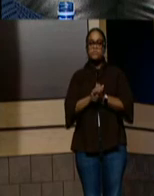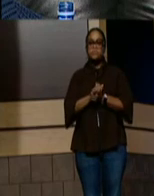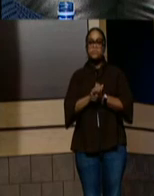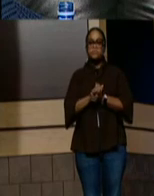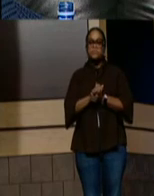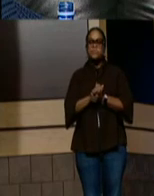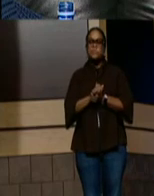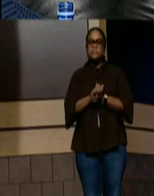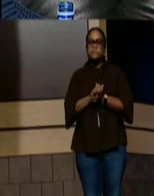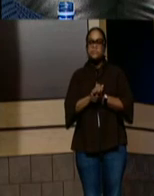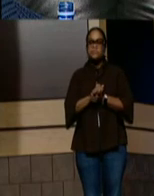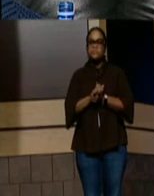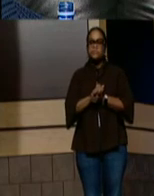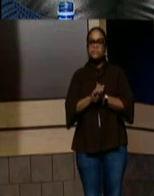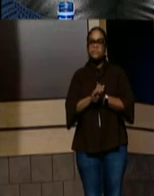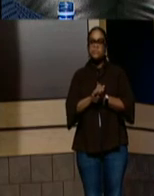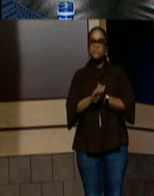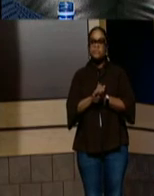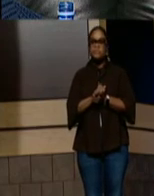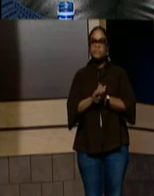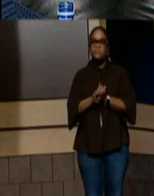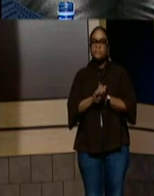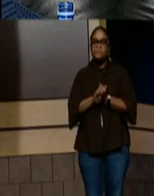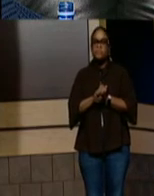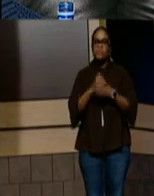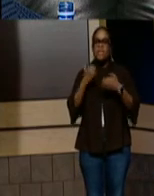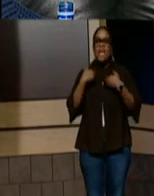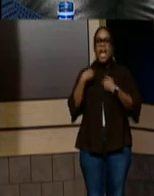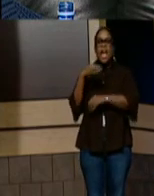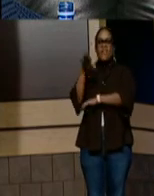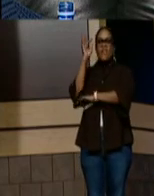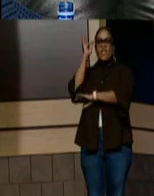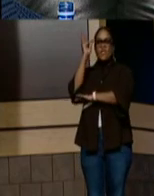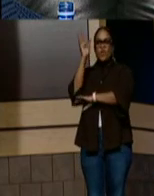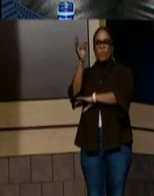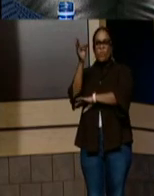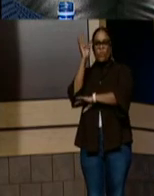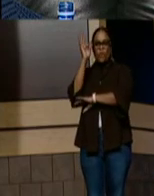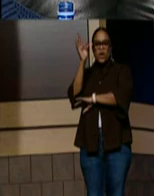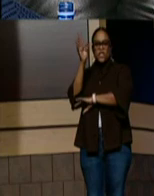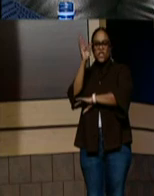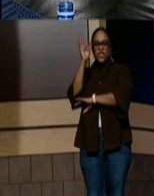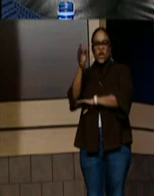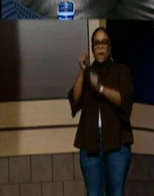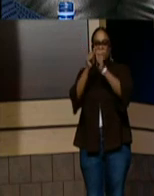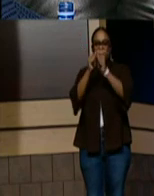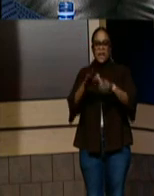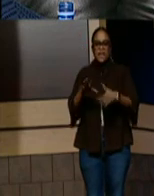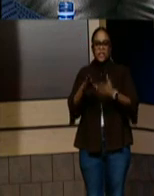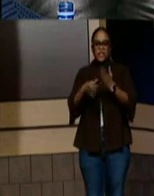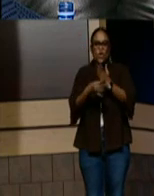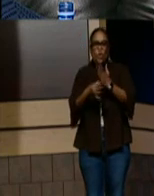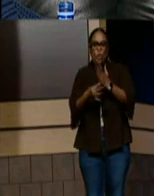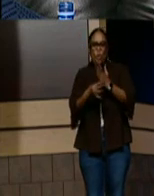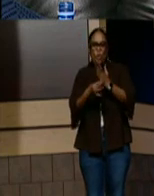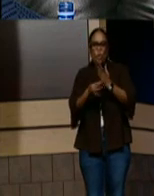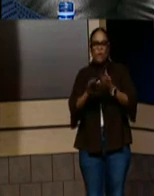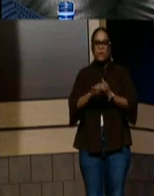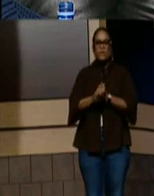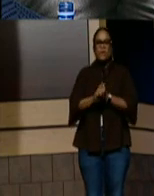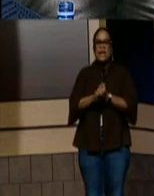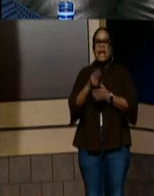have the preacher bless the oil and take it home and get somebody healed. I've seen